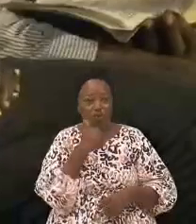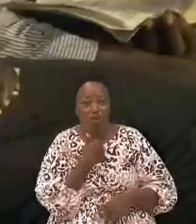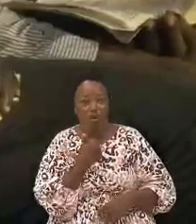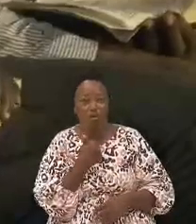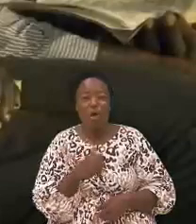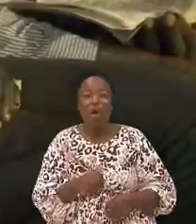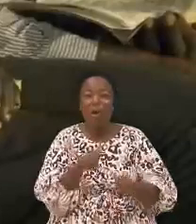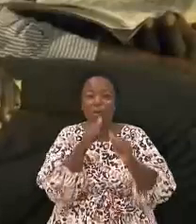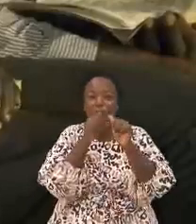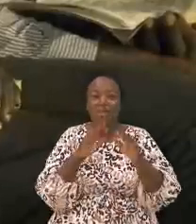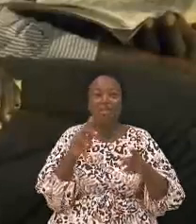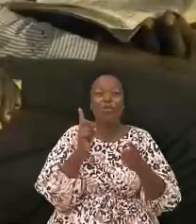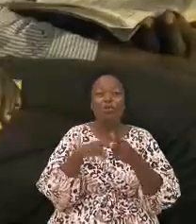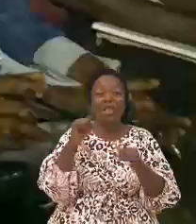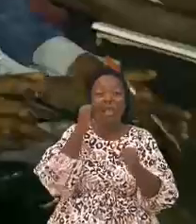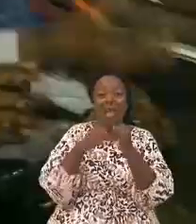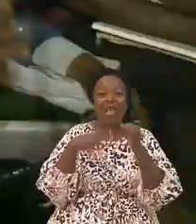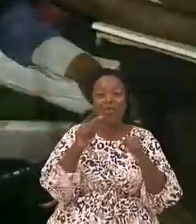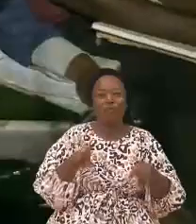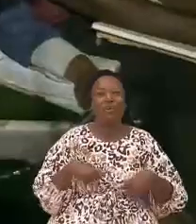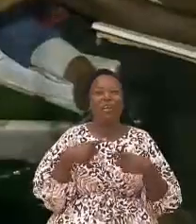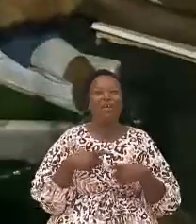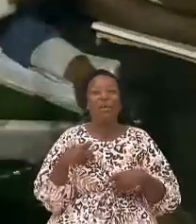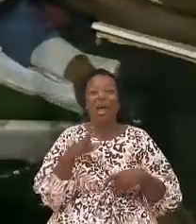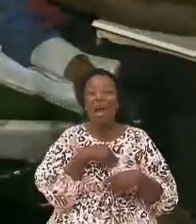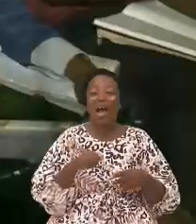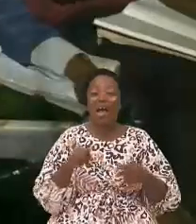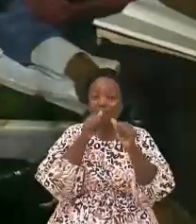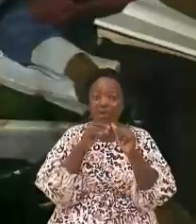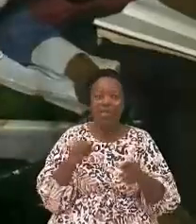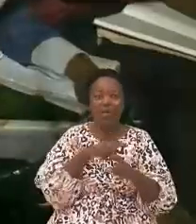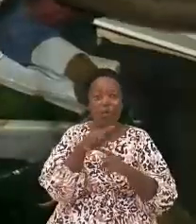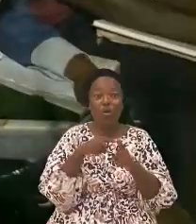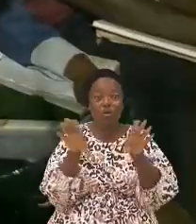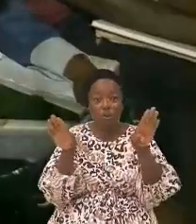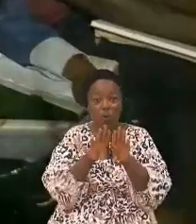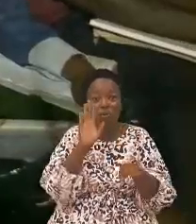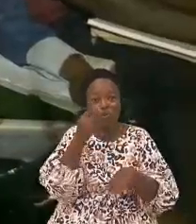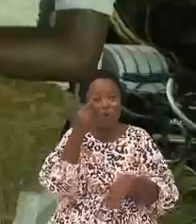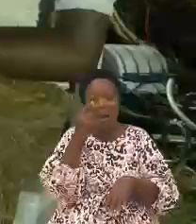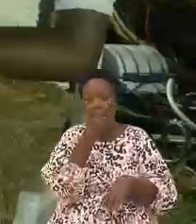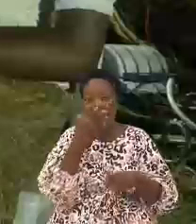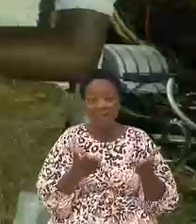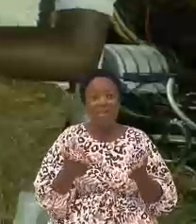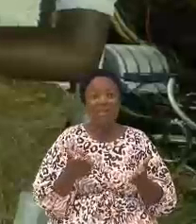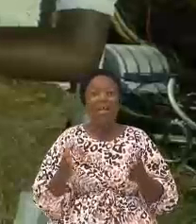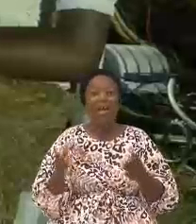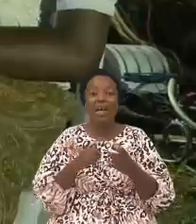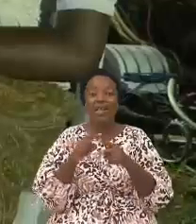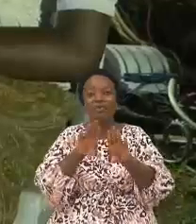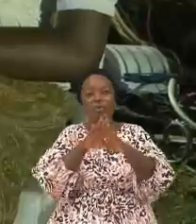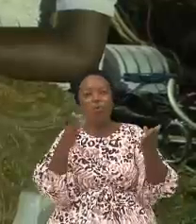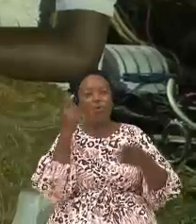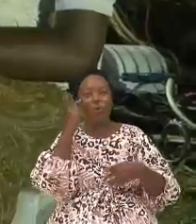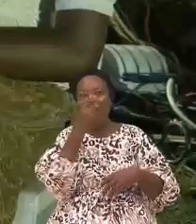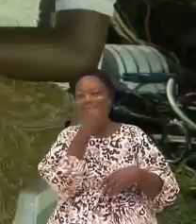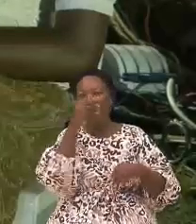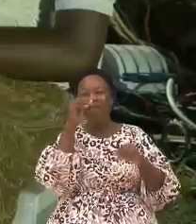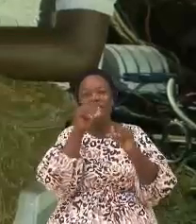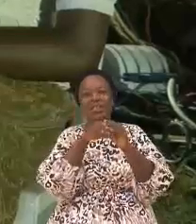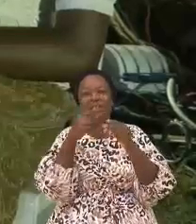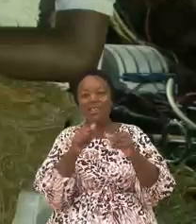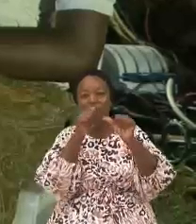Blessing. Blessing today. Blessing tomorrow. Blessing to the end of your life. And blessing when you